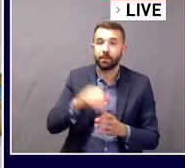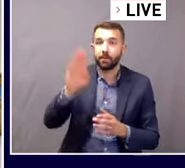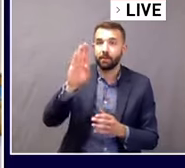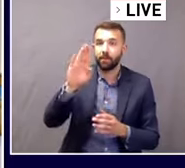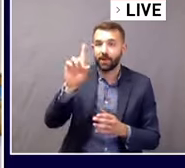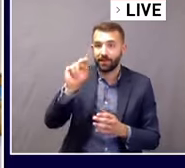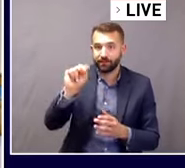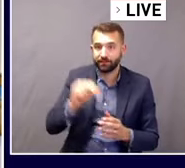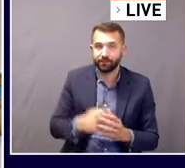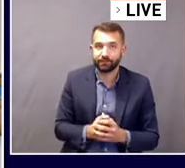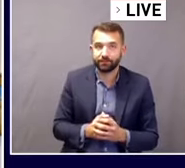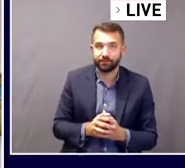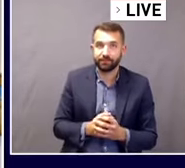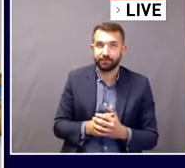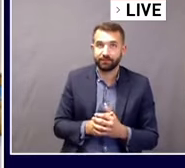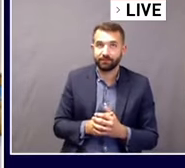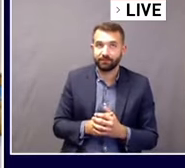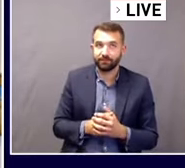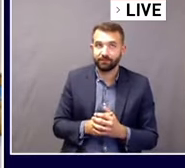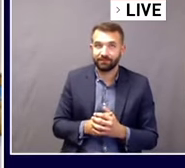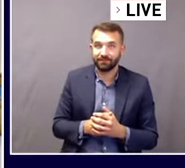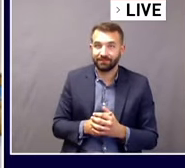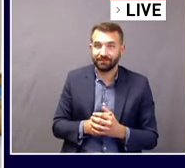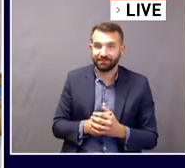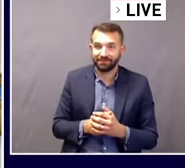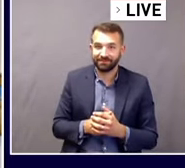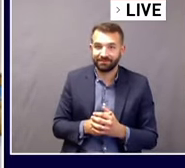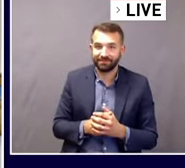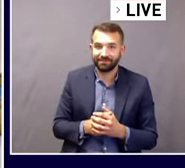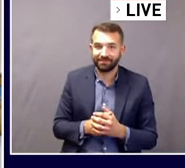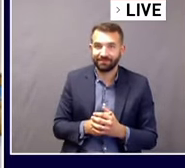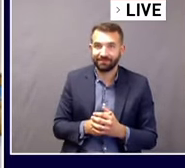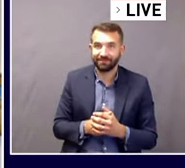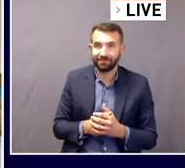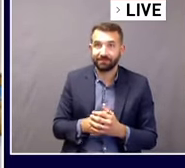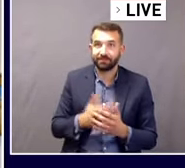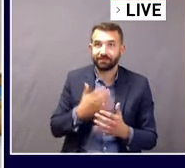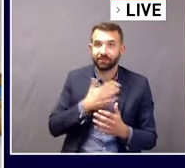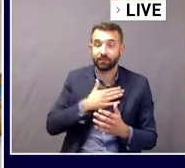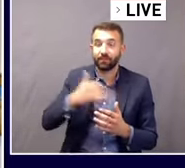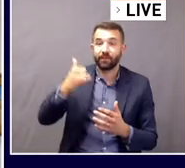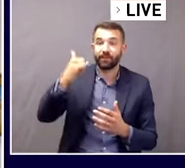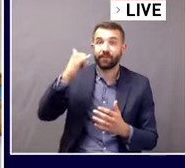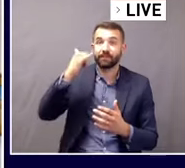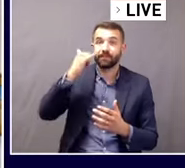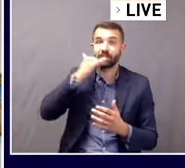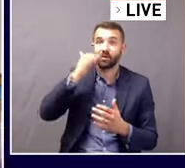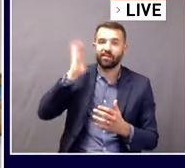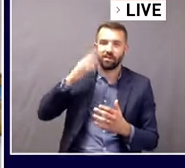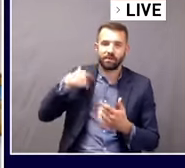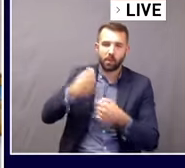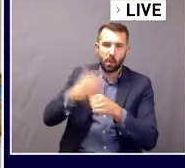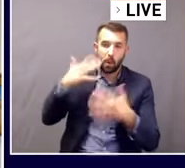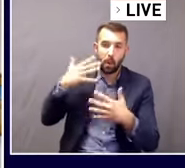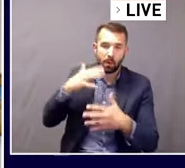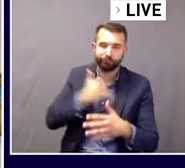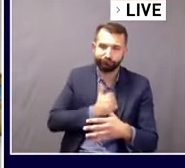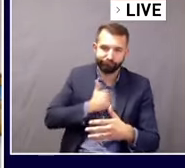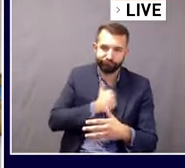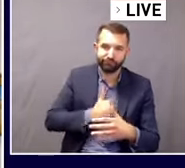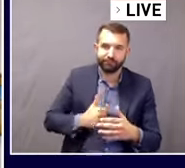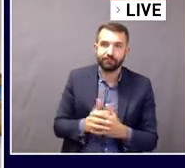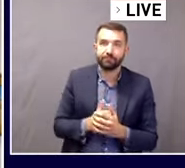Hi, Dr. Shah. Thank you. And sorry, I think my phone was the culprit earlier when you were having some feedback issues.